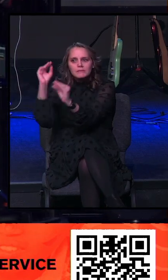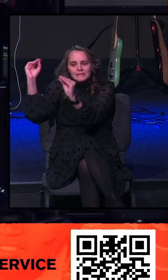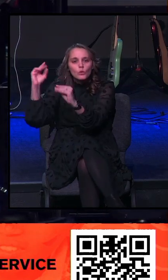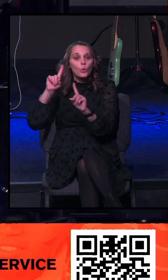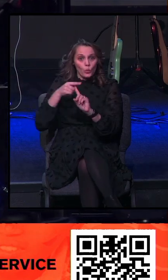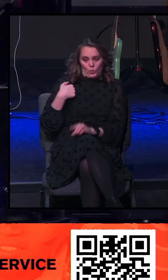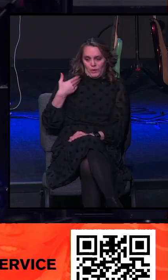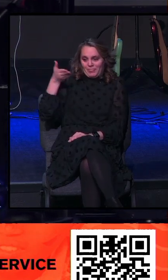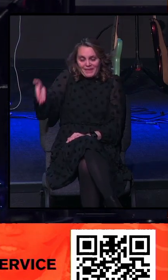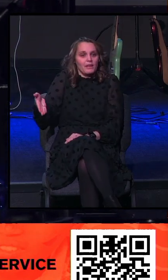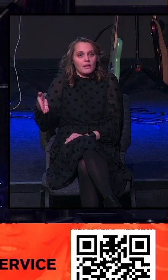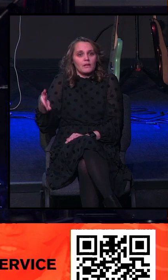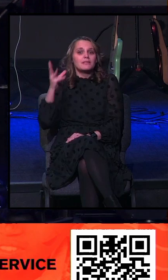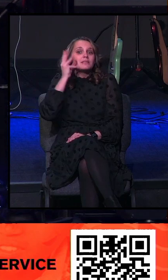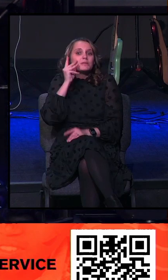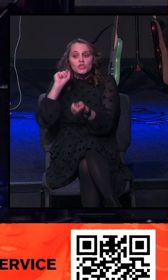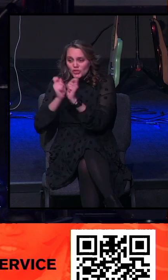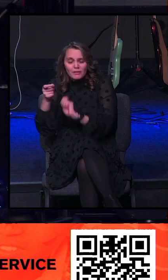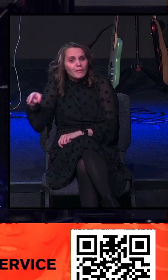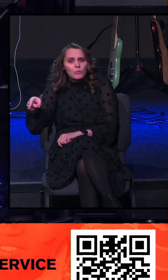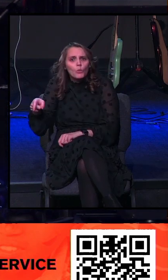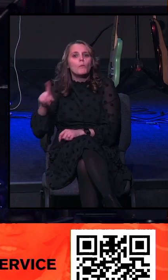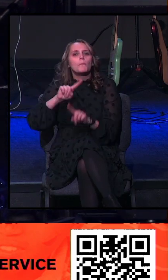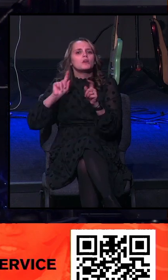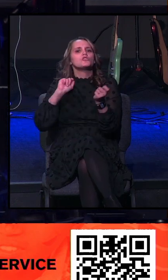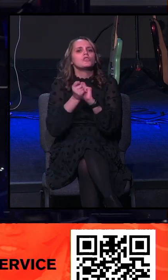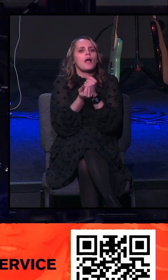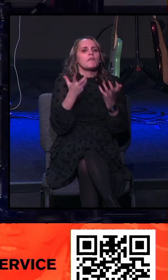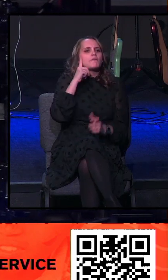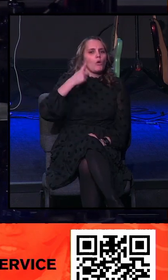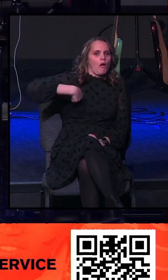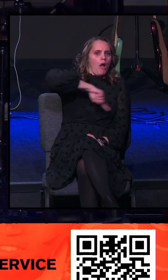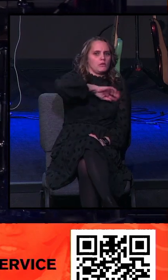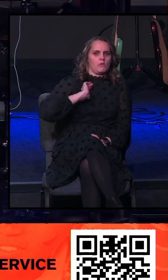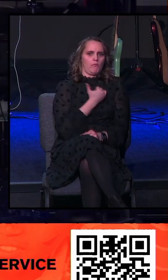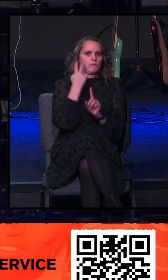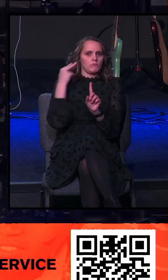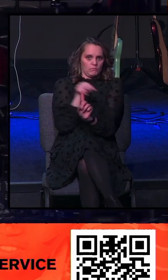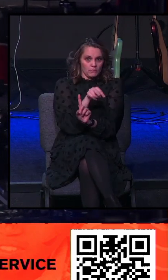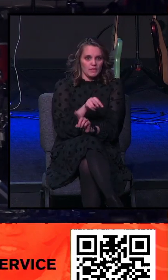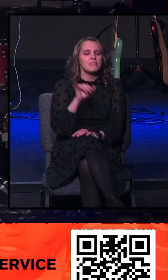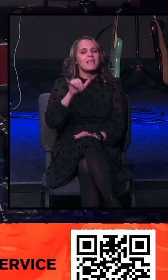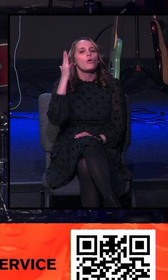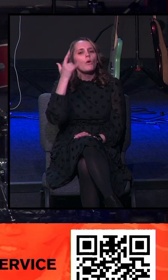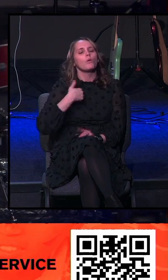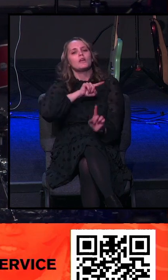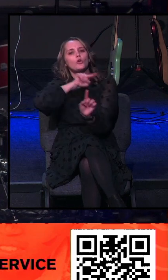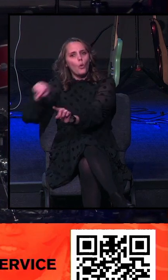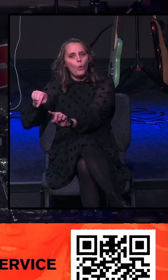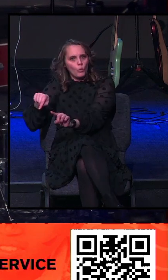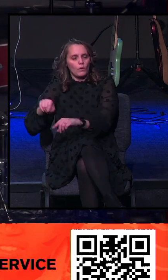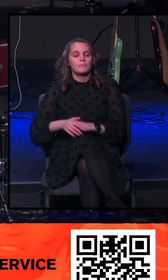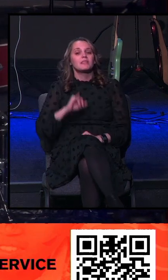change them, but it changes everything for us. And that's the reason why we go on these mission trips. So if you want to know more about this, come to